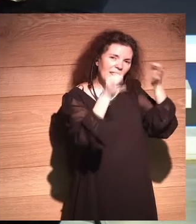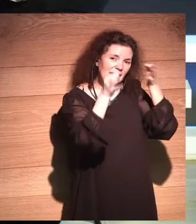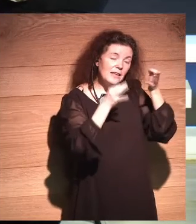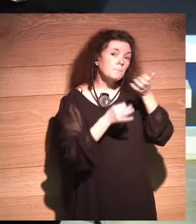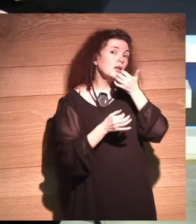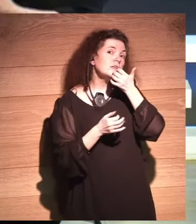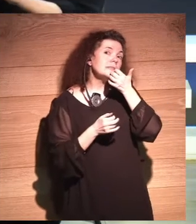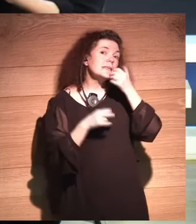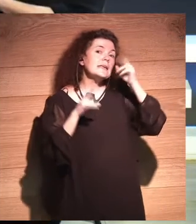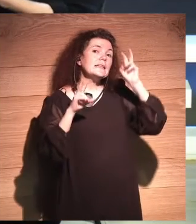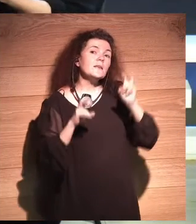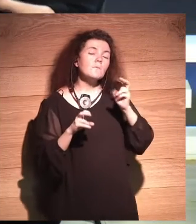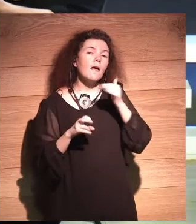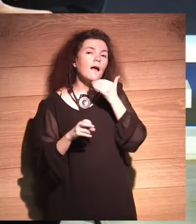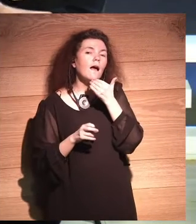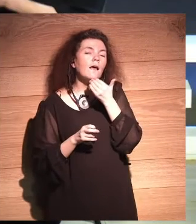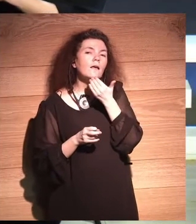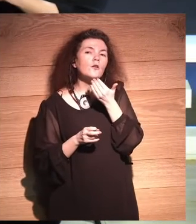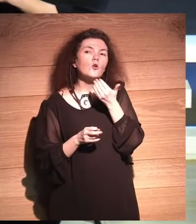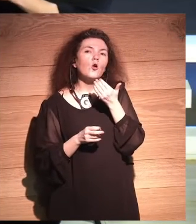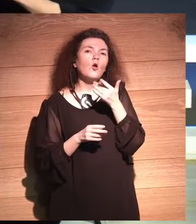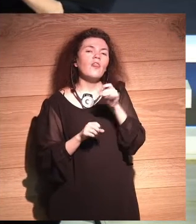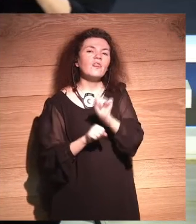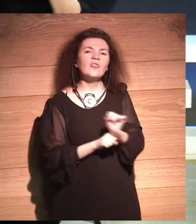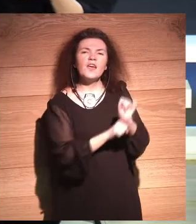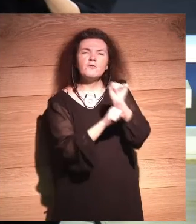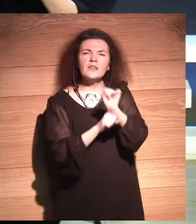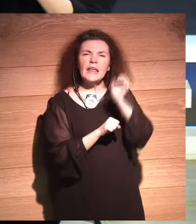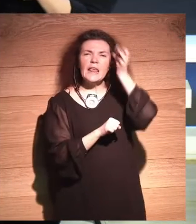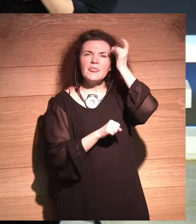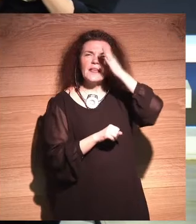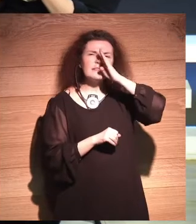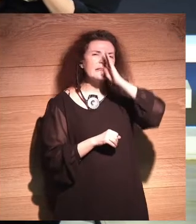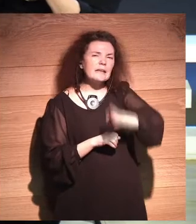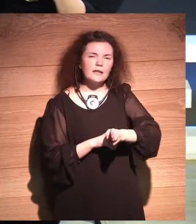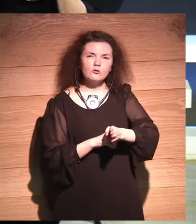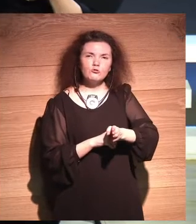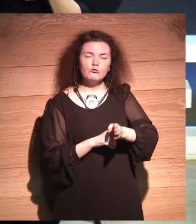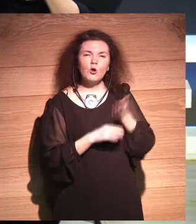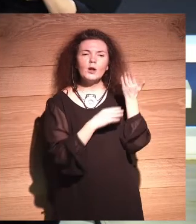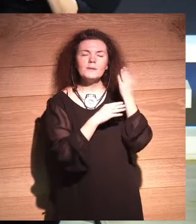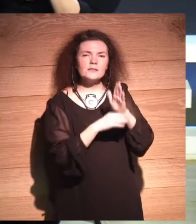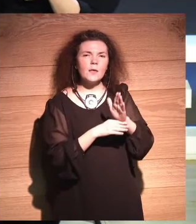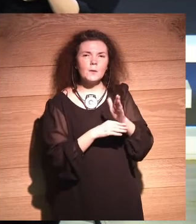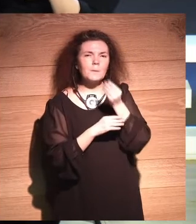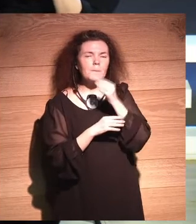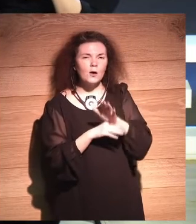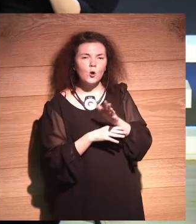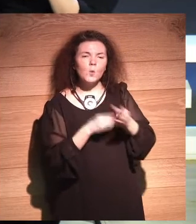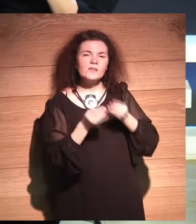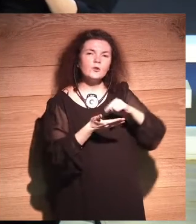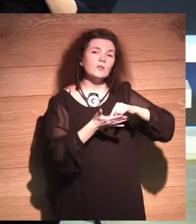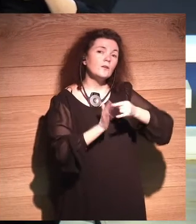representative ideas with some of the best of direct ideas, taking advantage of technology to allow us to do something that I would